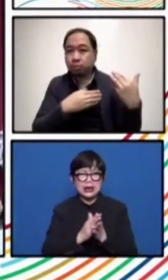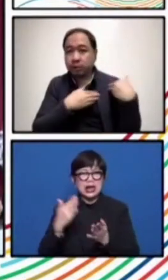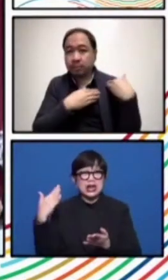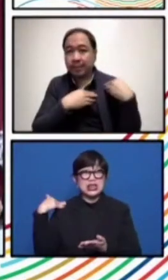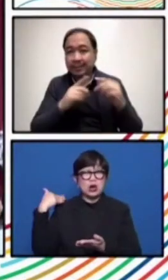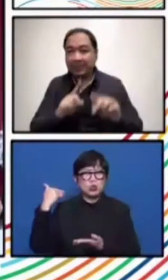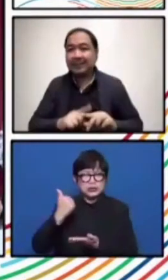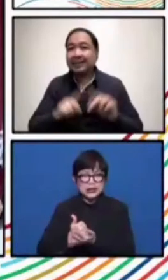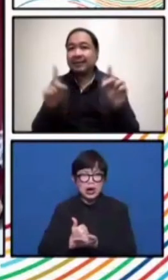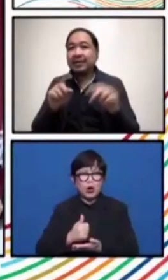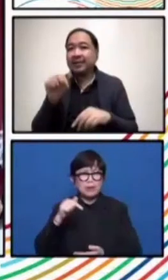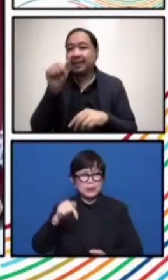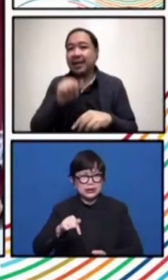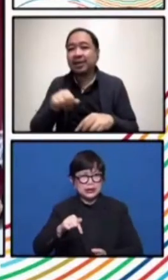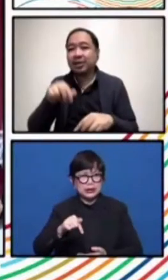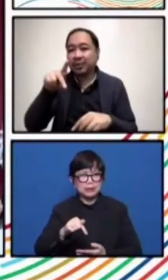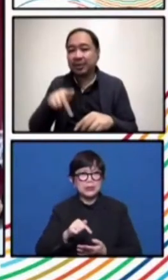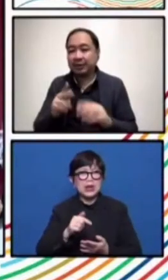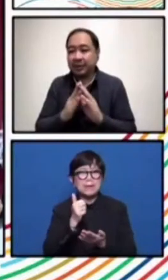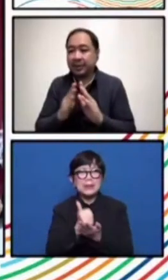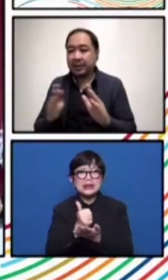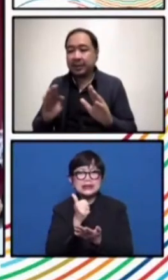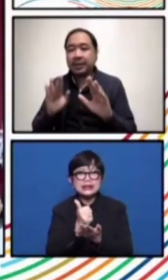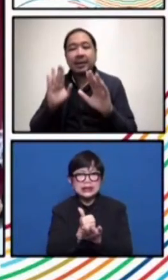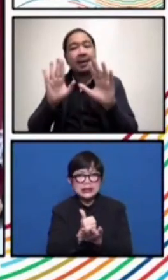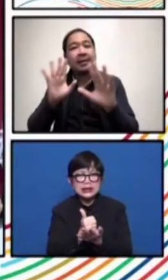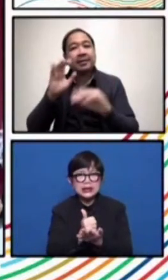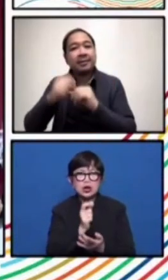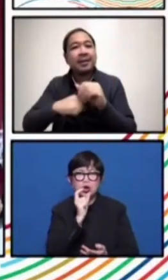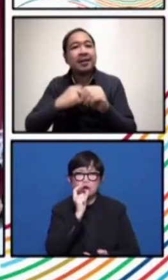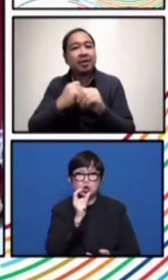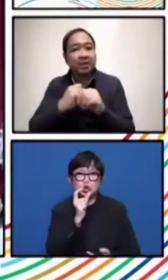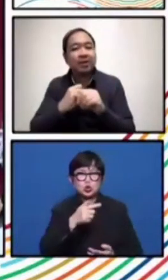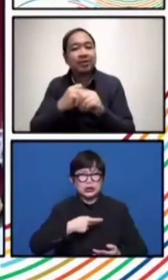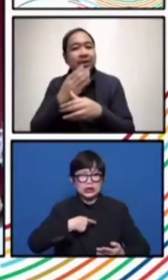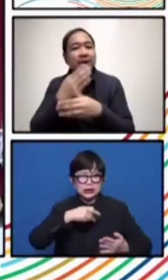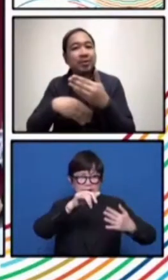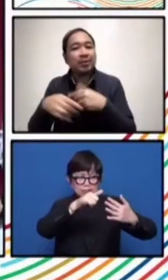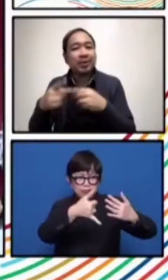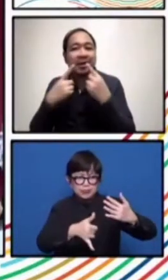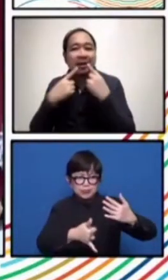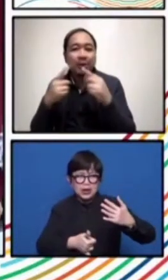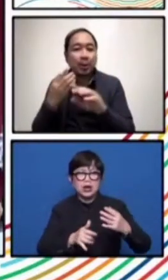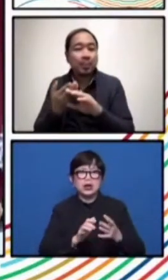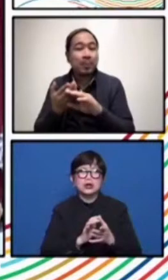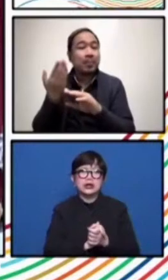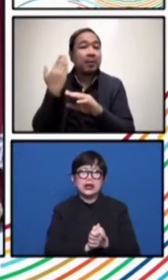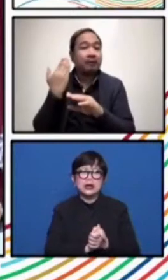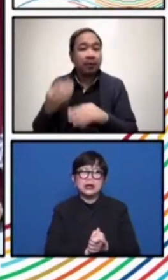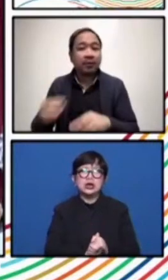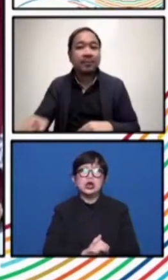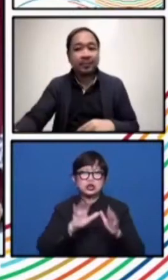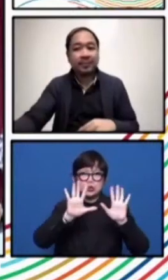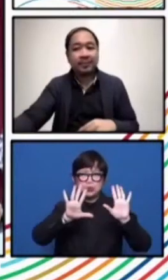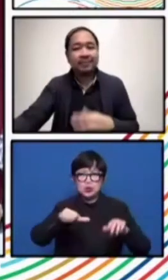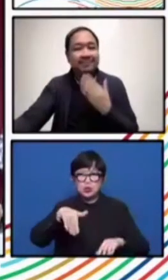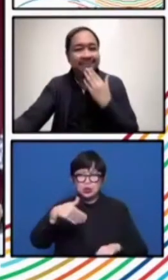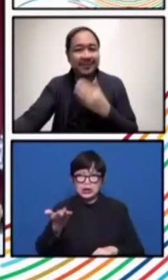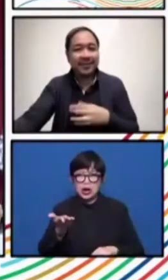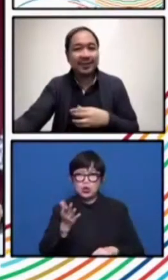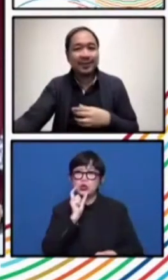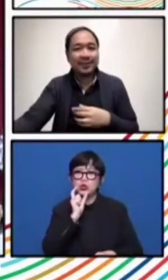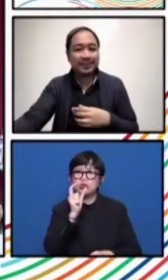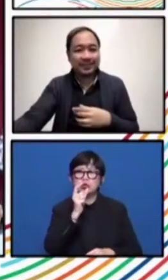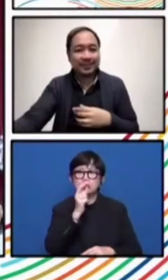Asia pacification of this ability declaration before thank you so much